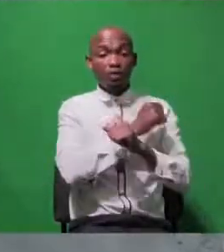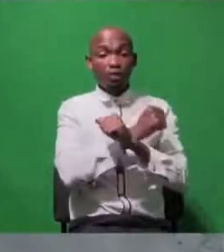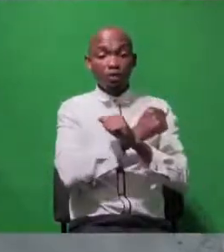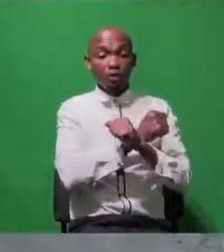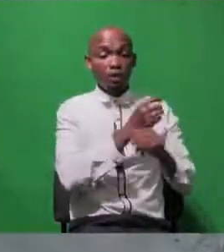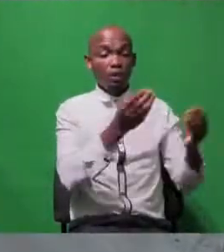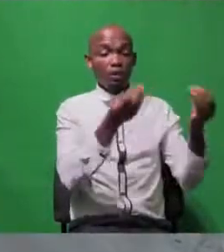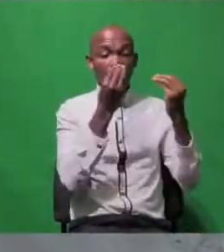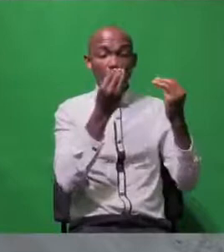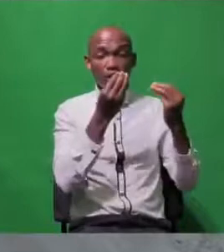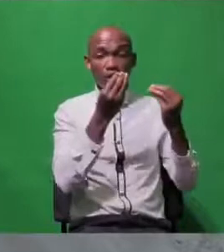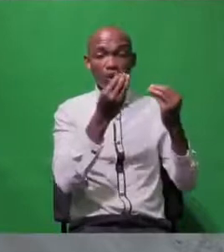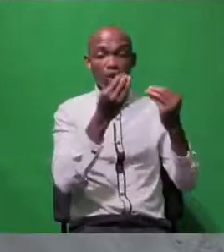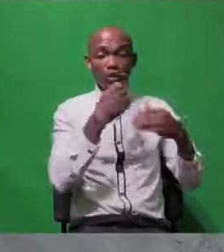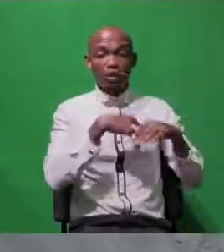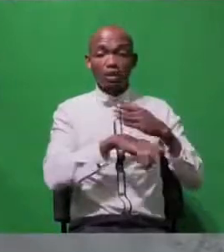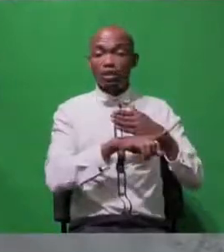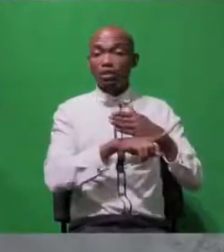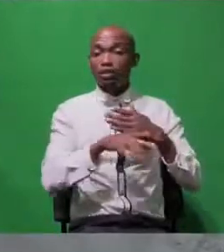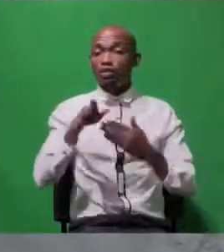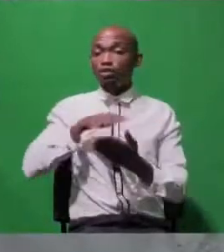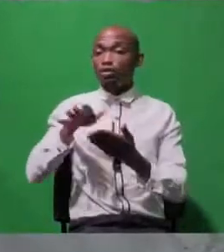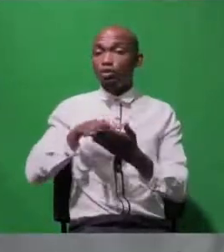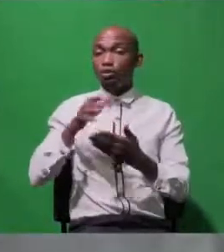education introduced in Africa.